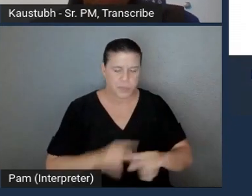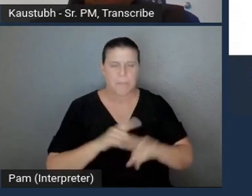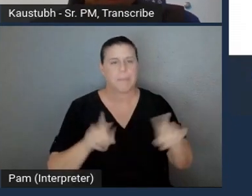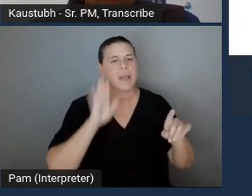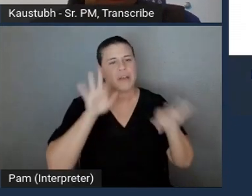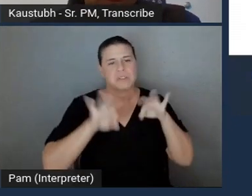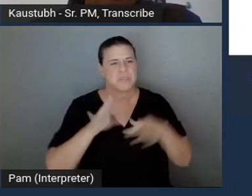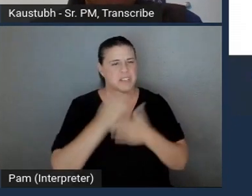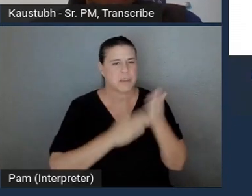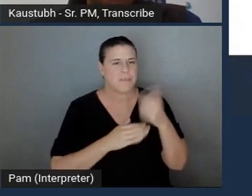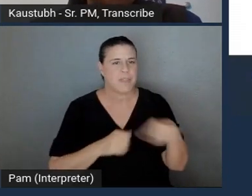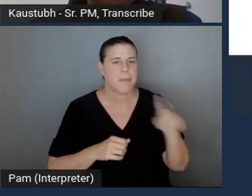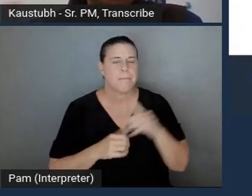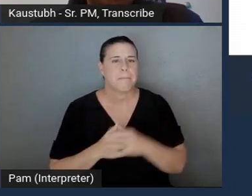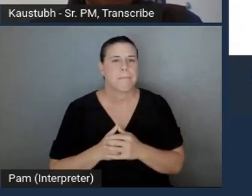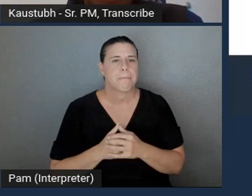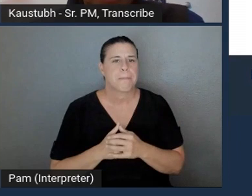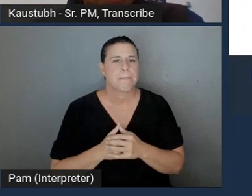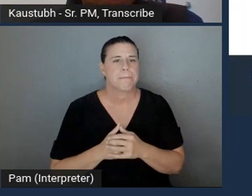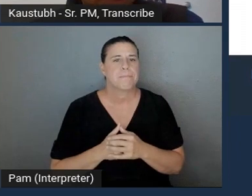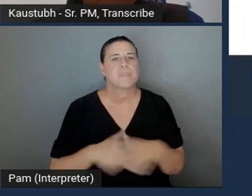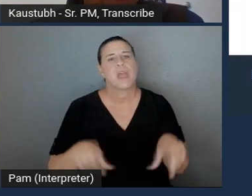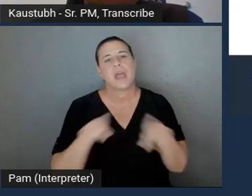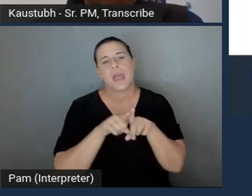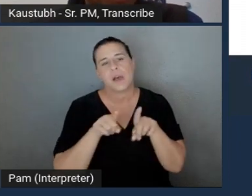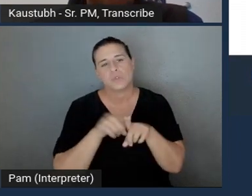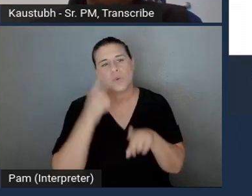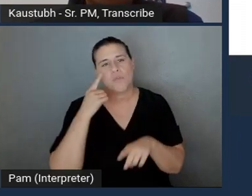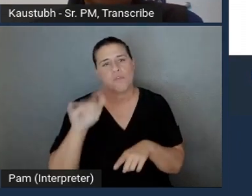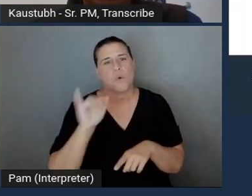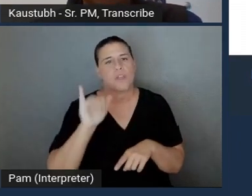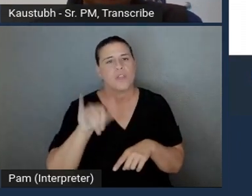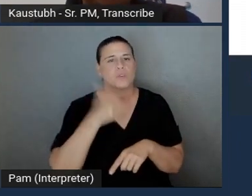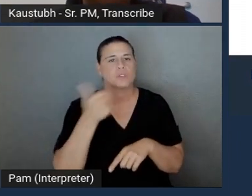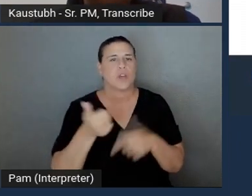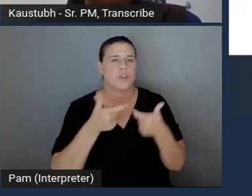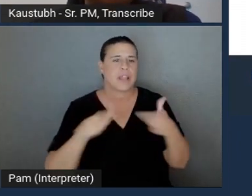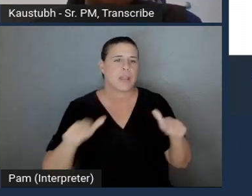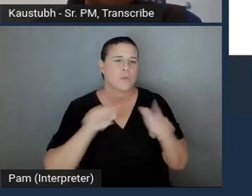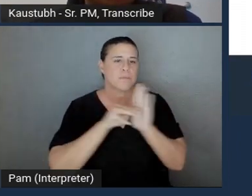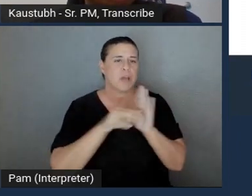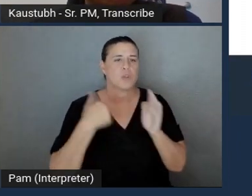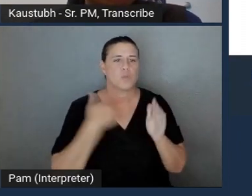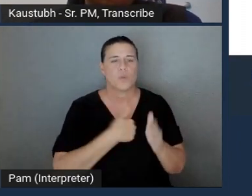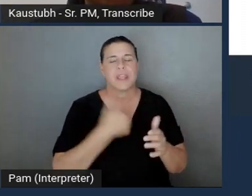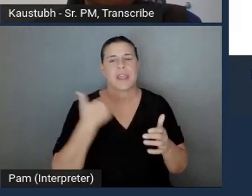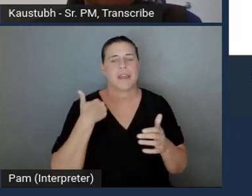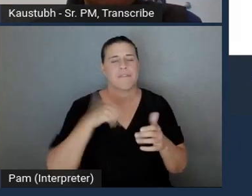them. In addition to like custom language models, there are other things that we support in,